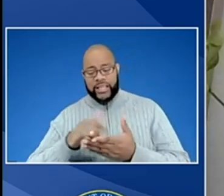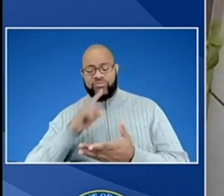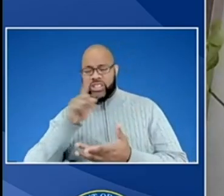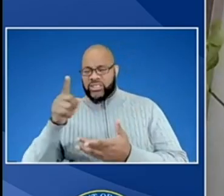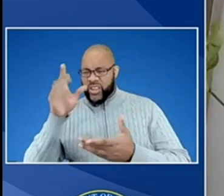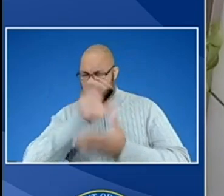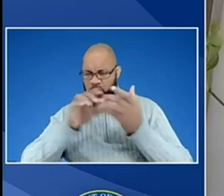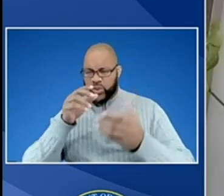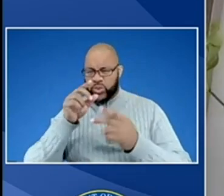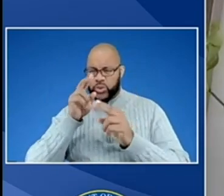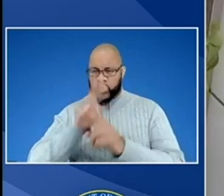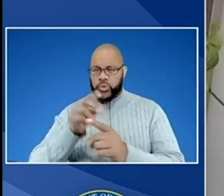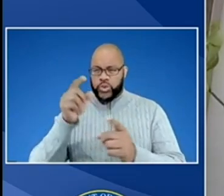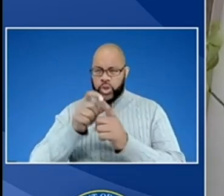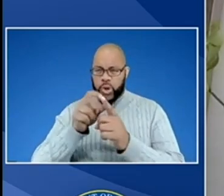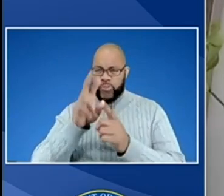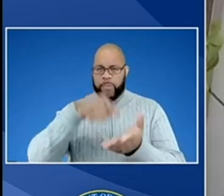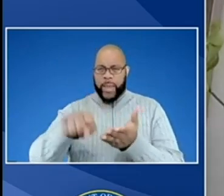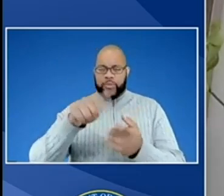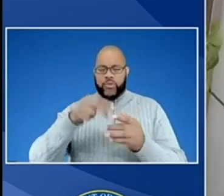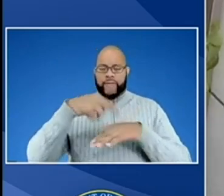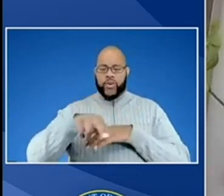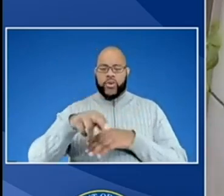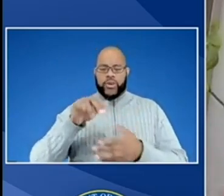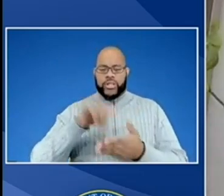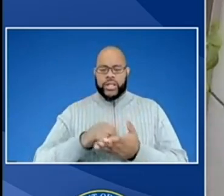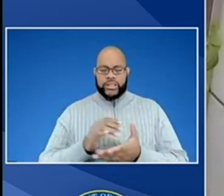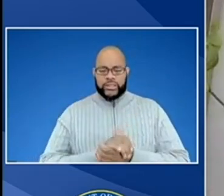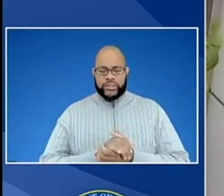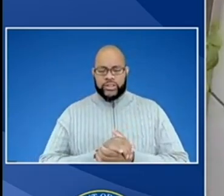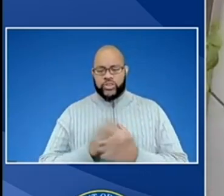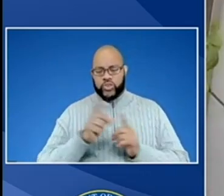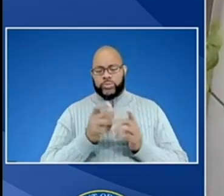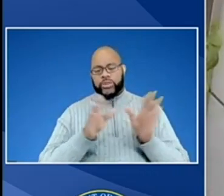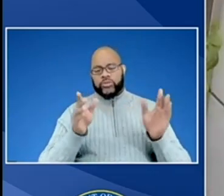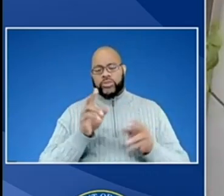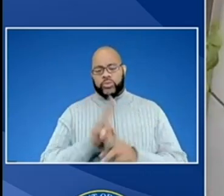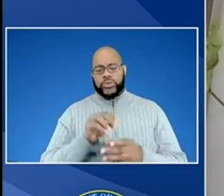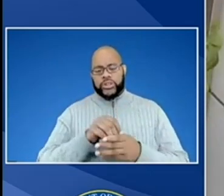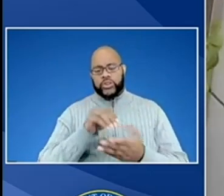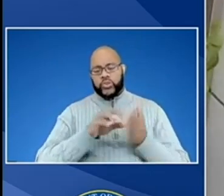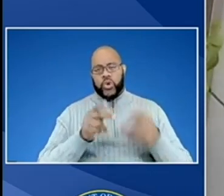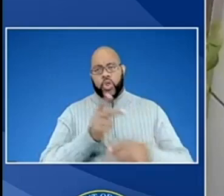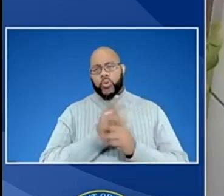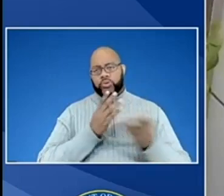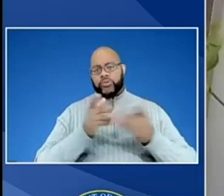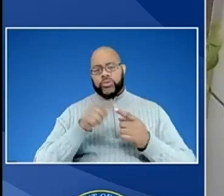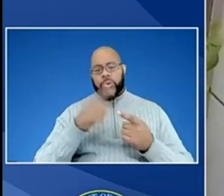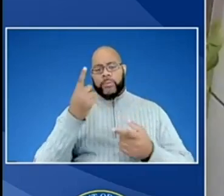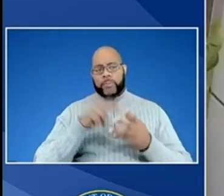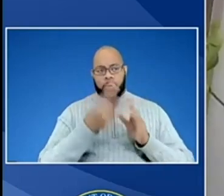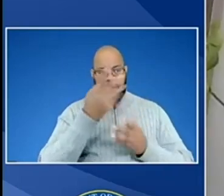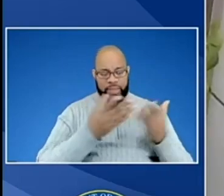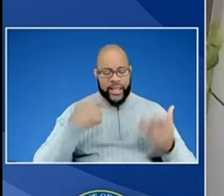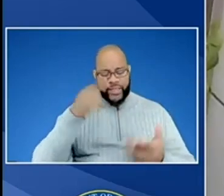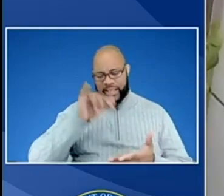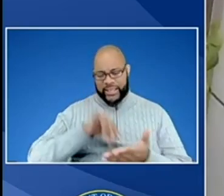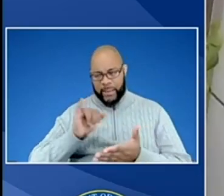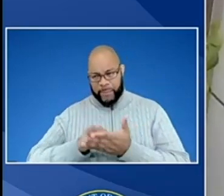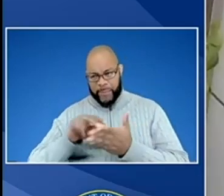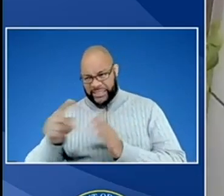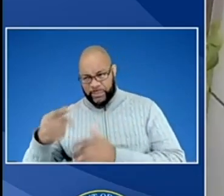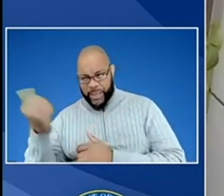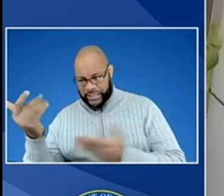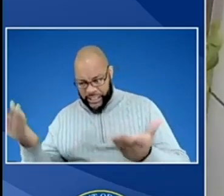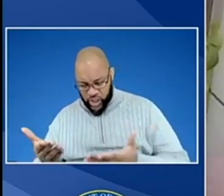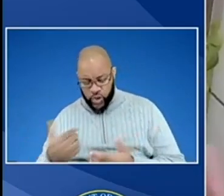use the term repayment to refer. It's, you know, that's a term generally used in student loan servicing to mean one thing, and I think here it means something different.